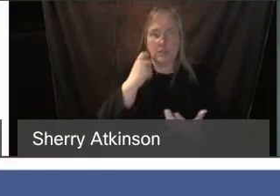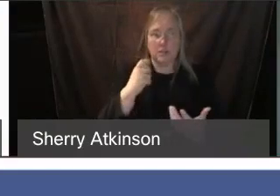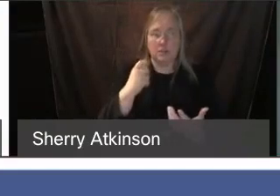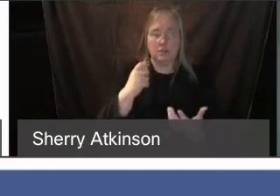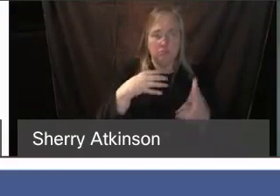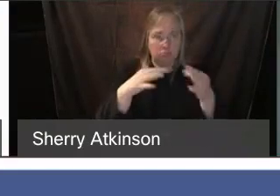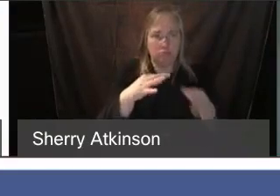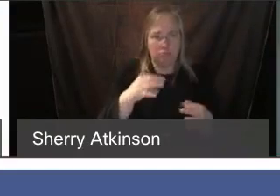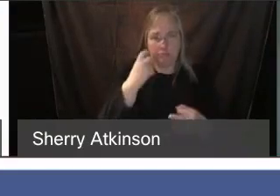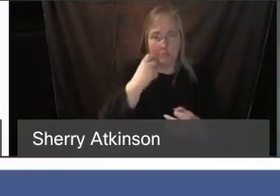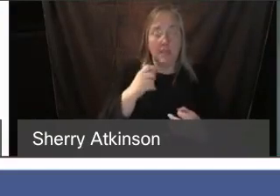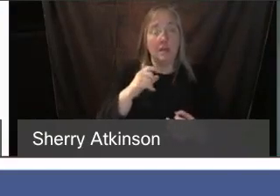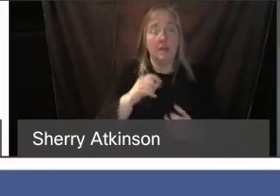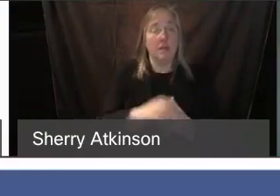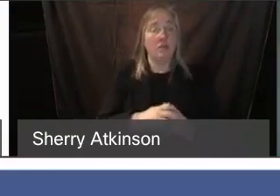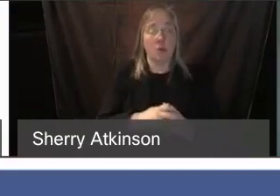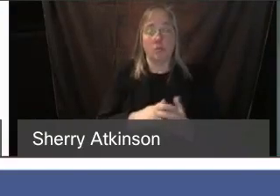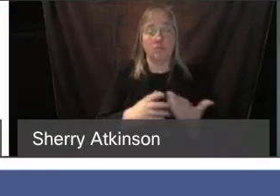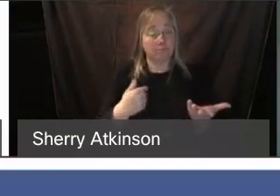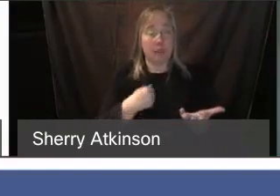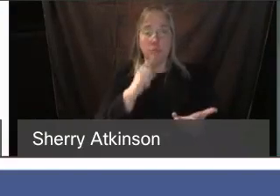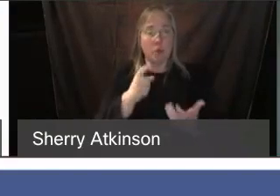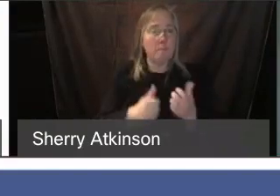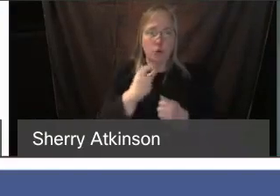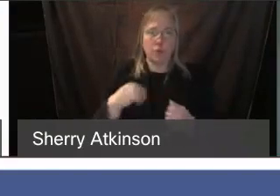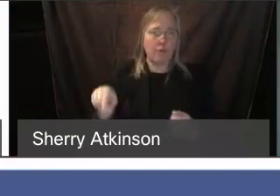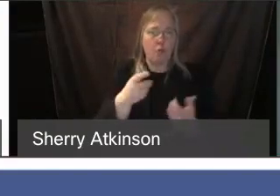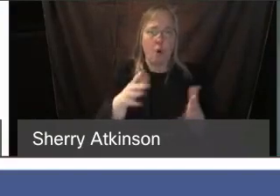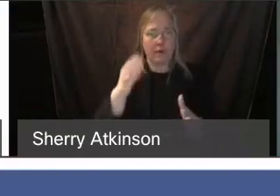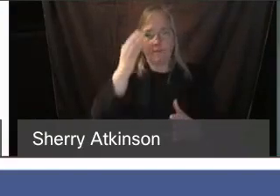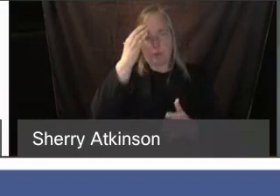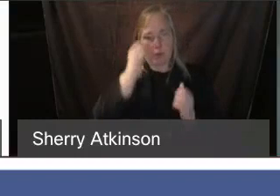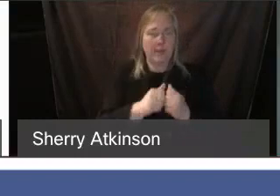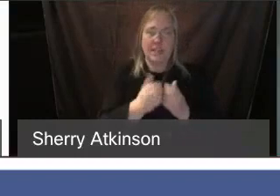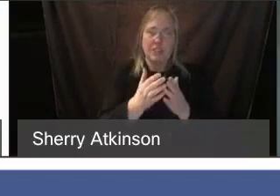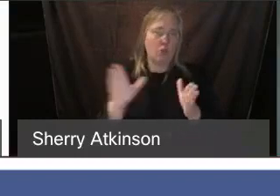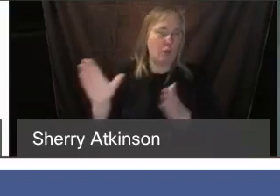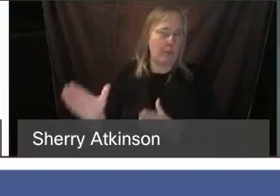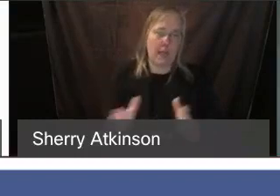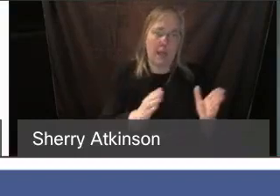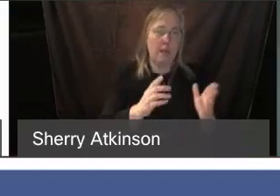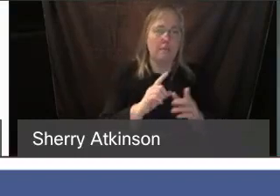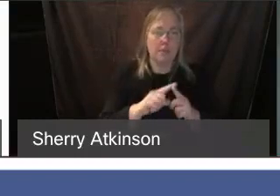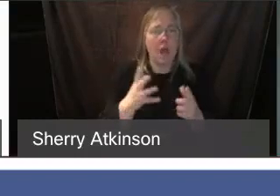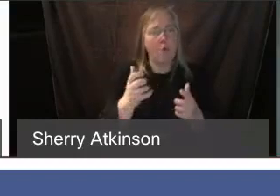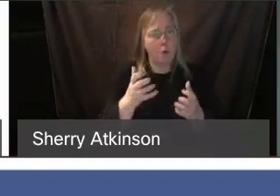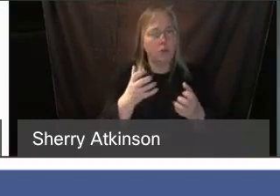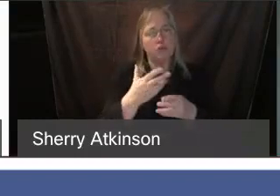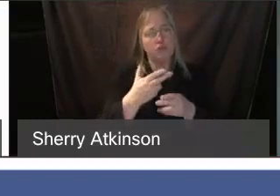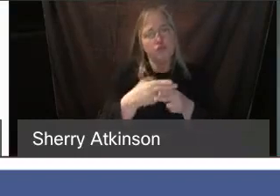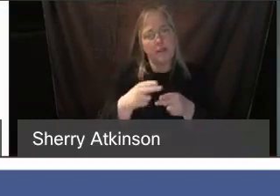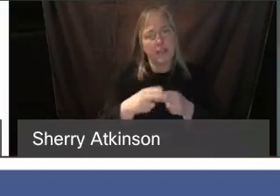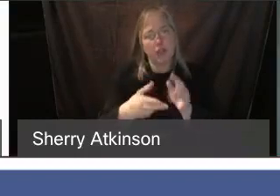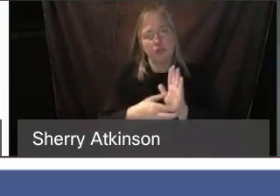please? And so I'm sure most of you are familiar with the general plan, but I just wanted to briefly